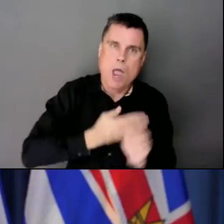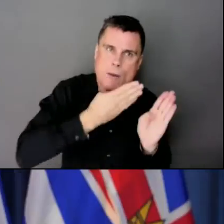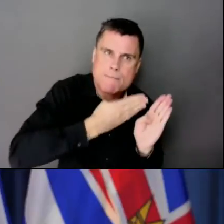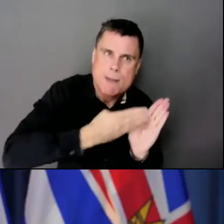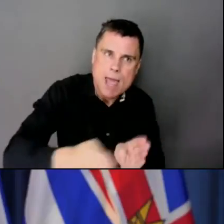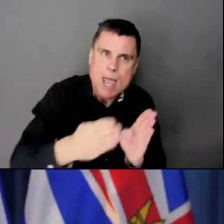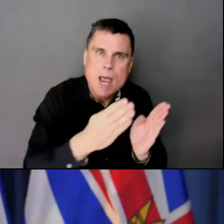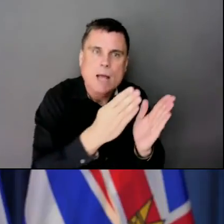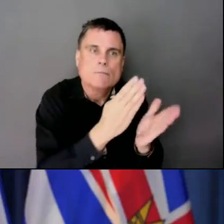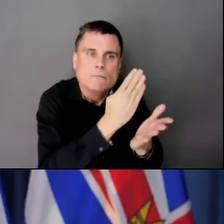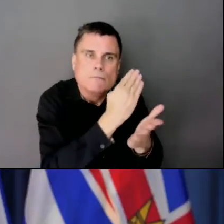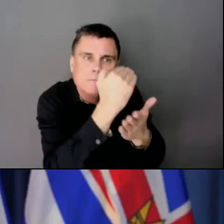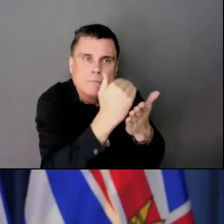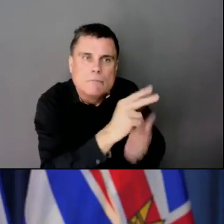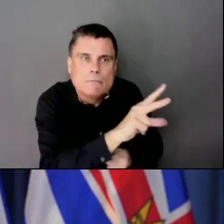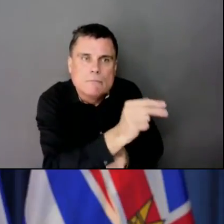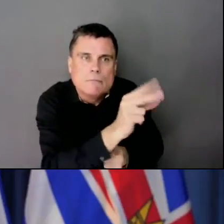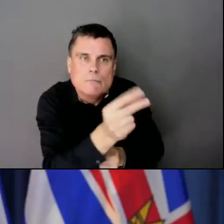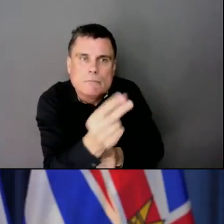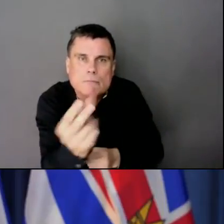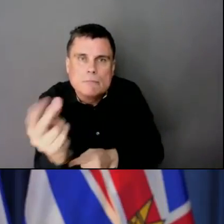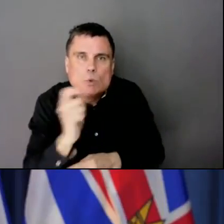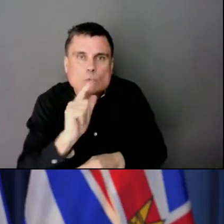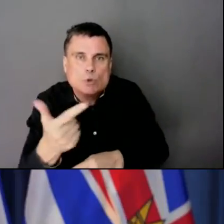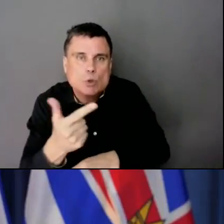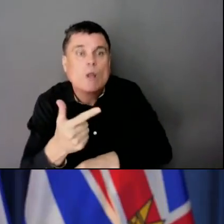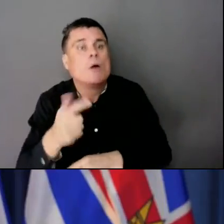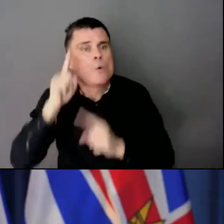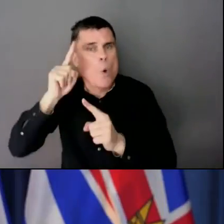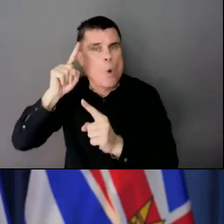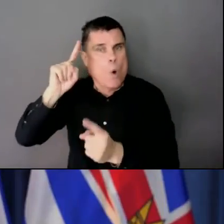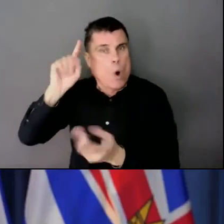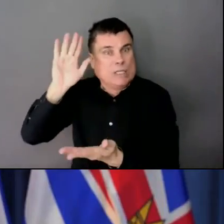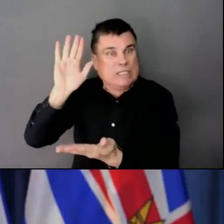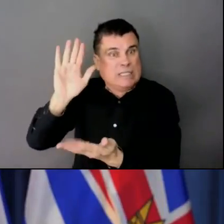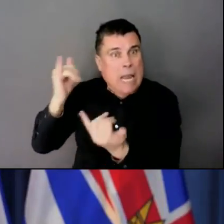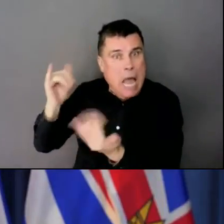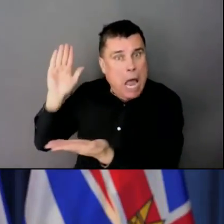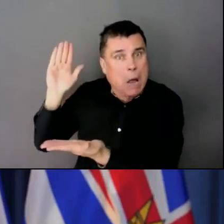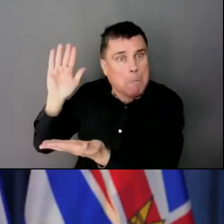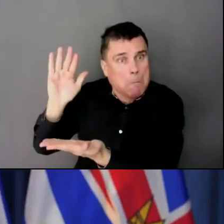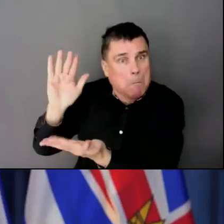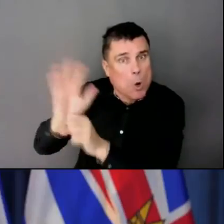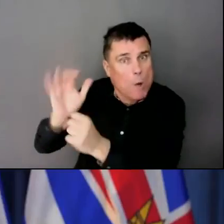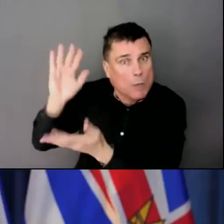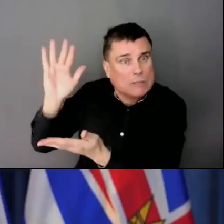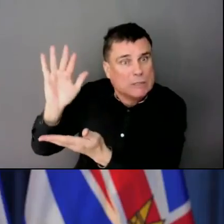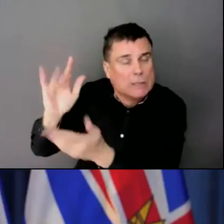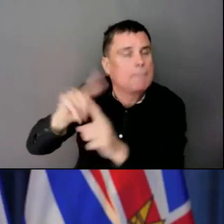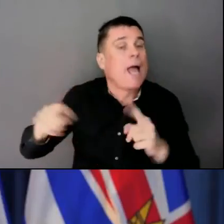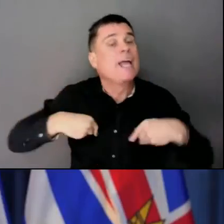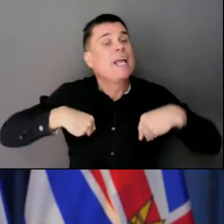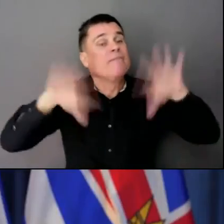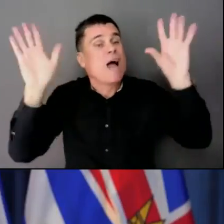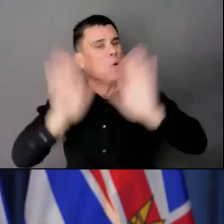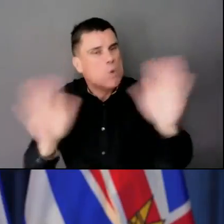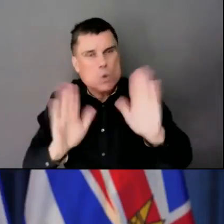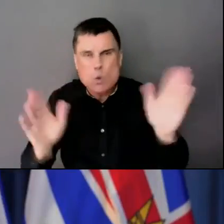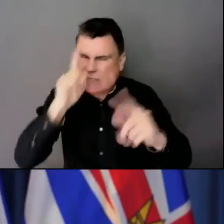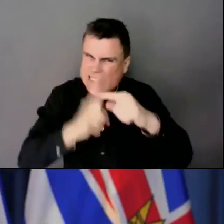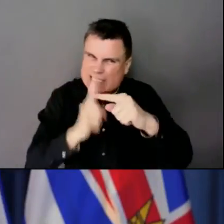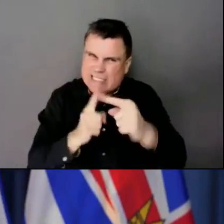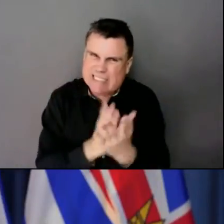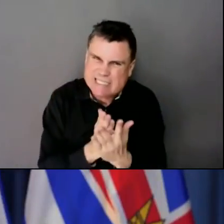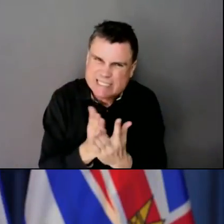Columbians. We need to continue to do that. We need to continue to wear our masks. We need to continue to make sure we're staying a distance from people, particularly